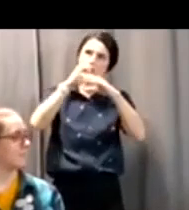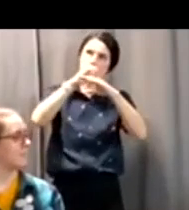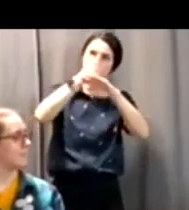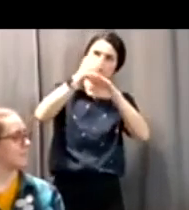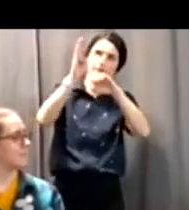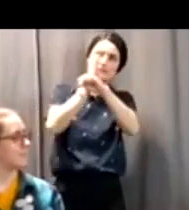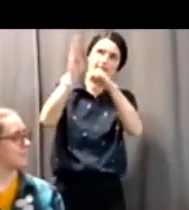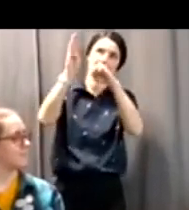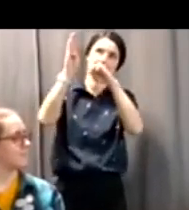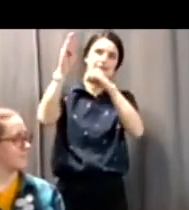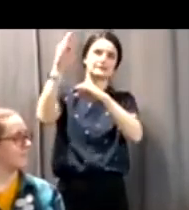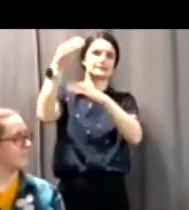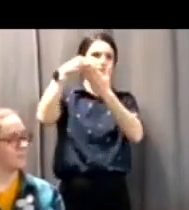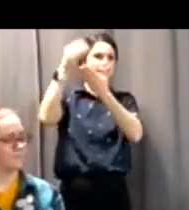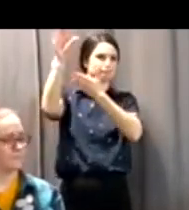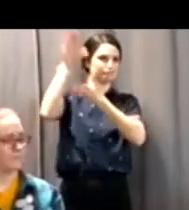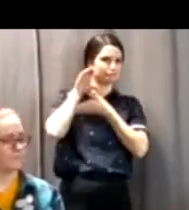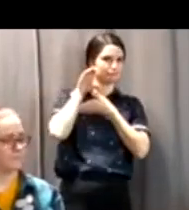now, or